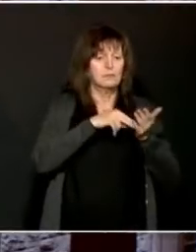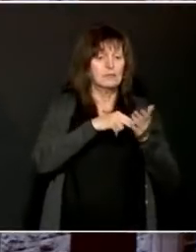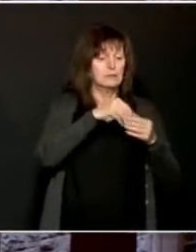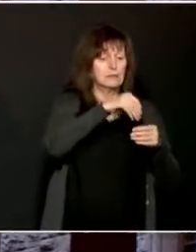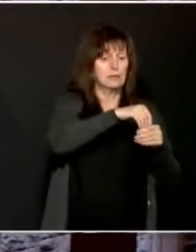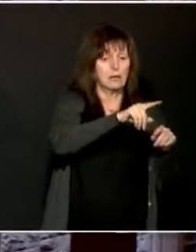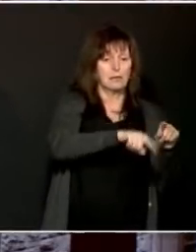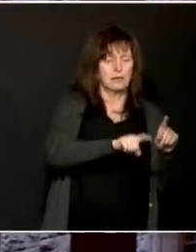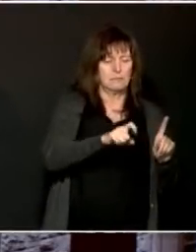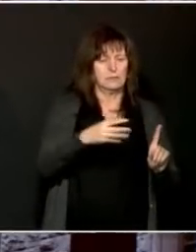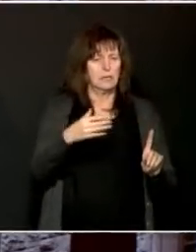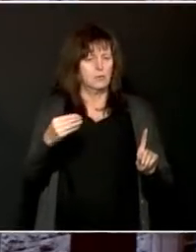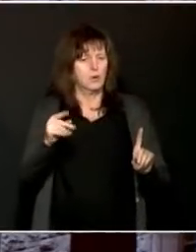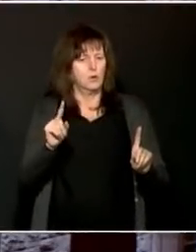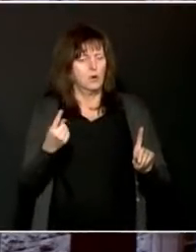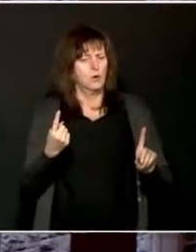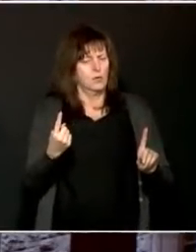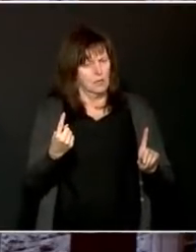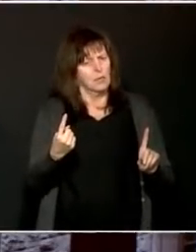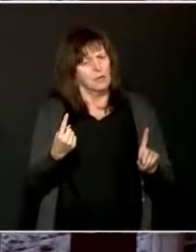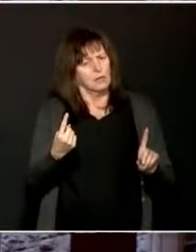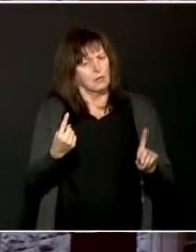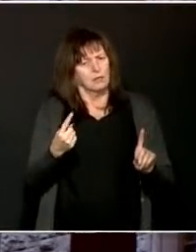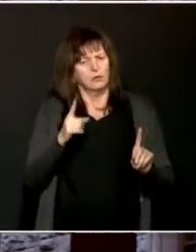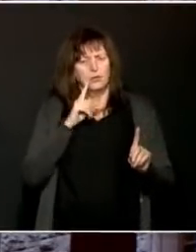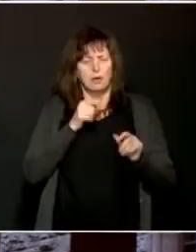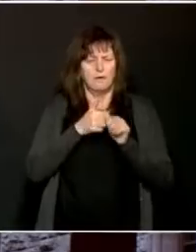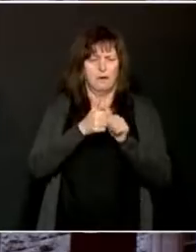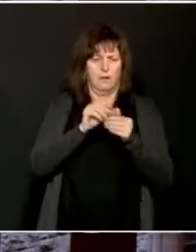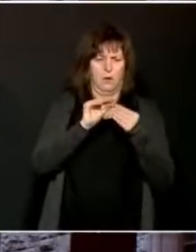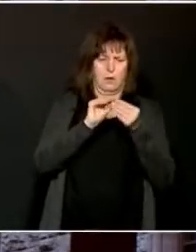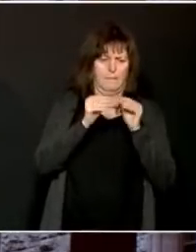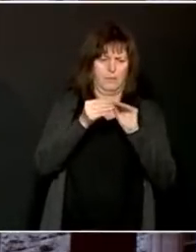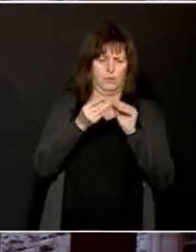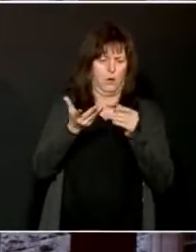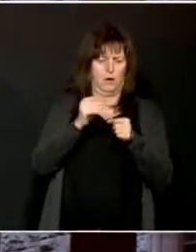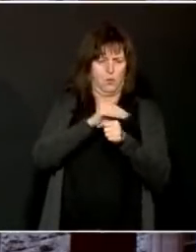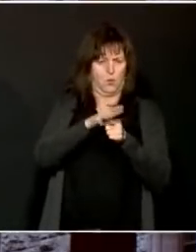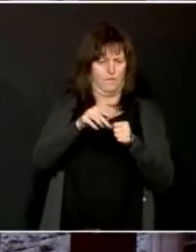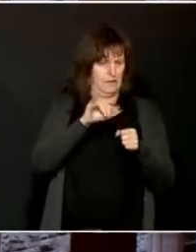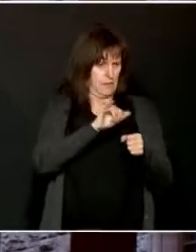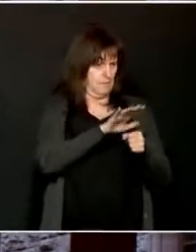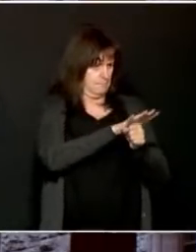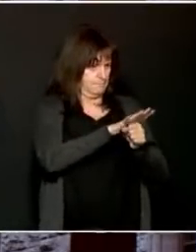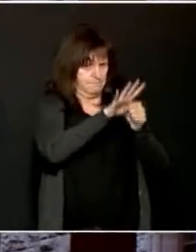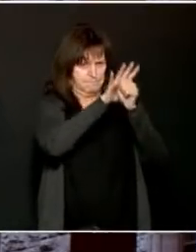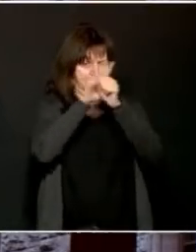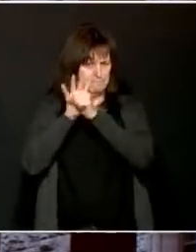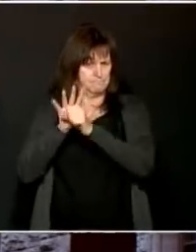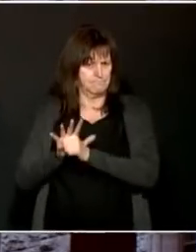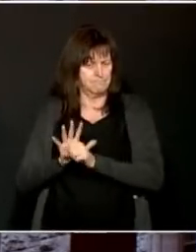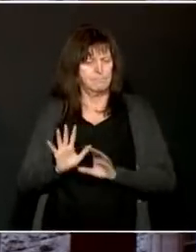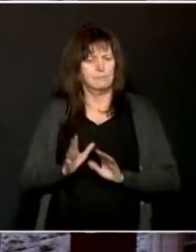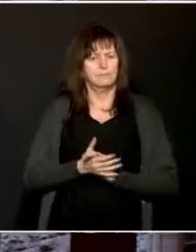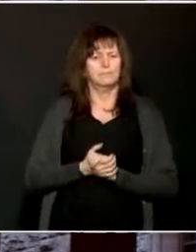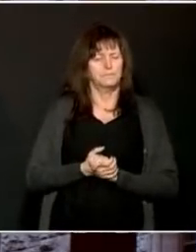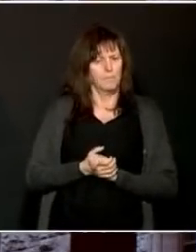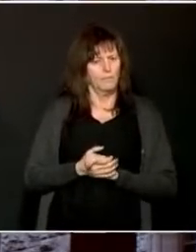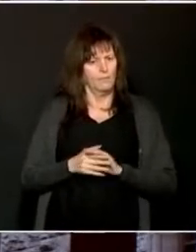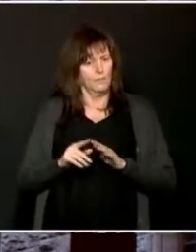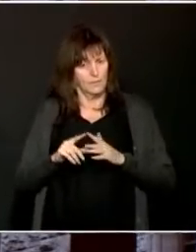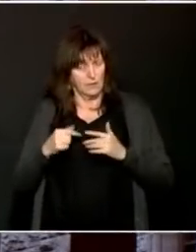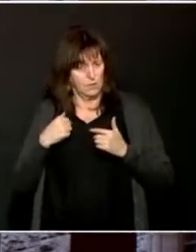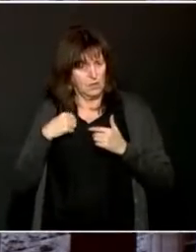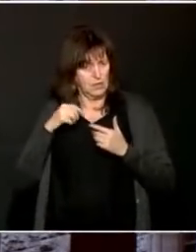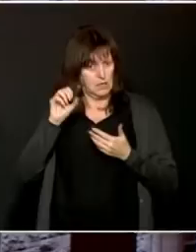So these are all contingent on the numbers staying down. And as we alluded to at the start, and concerns with some of our science